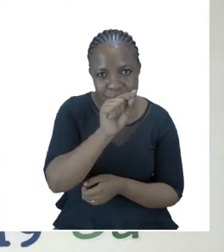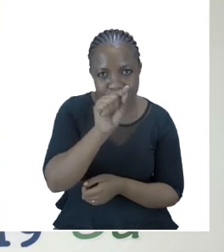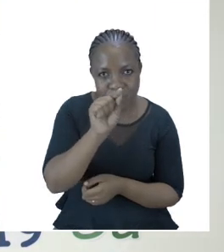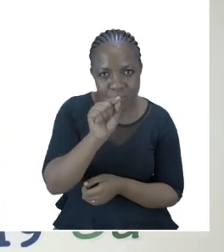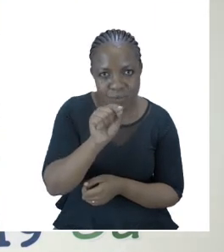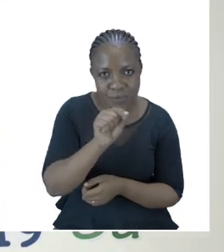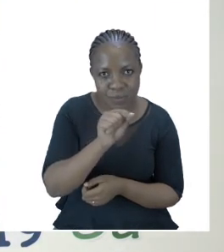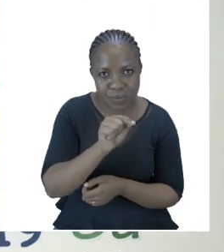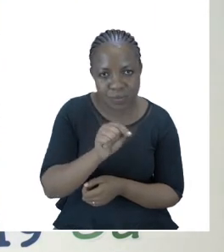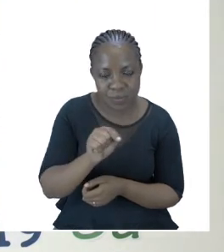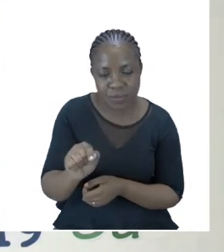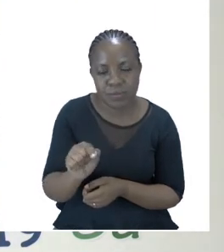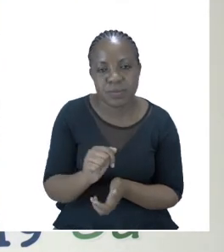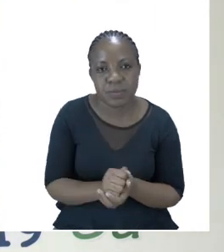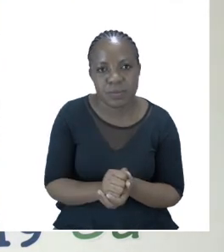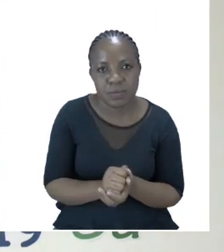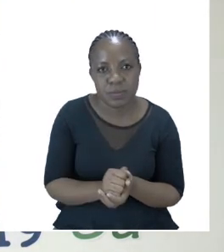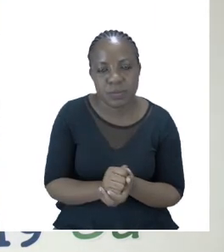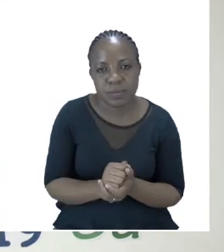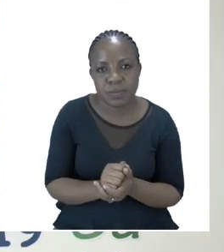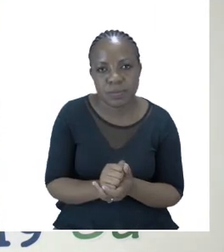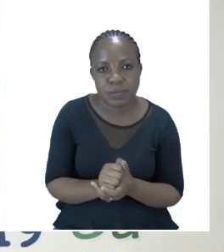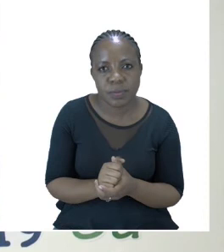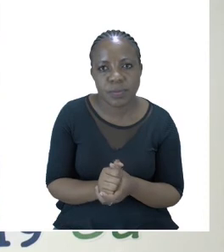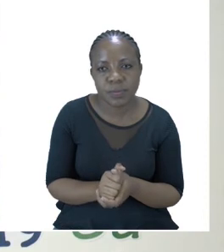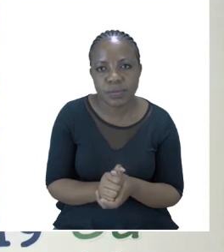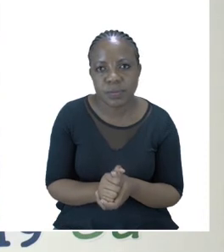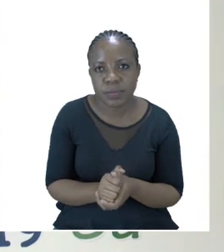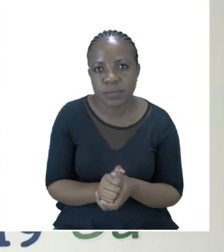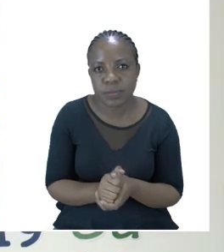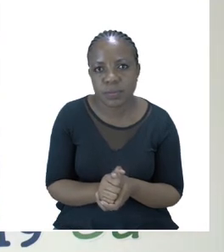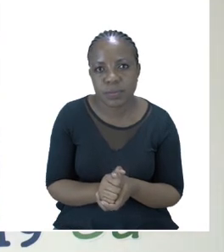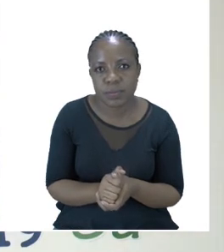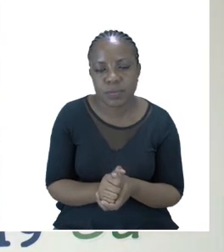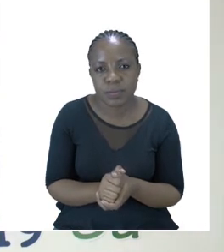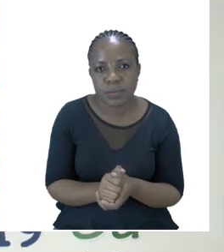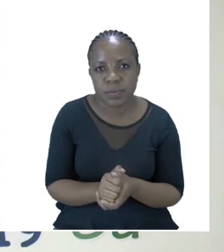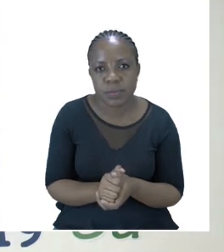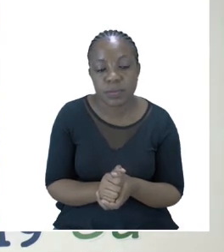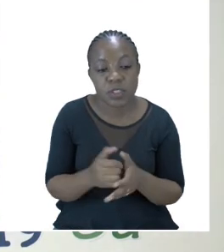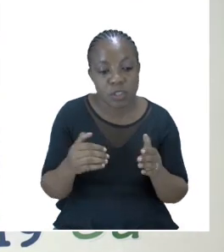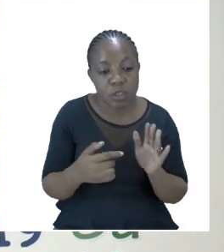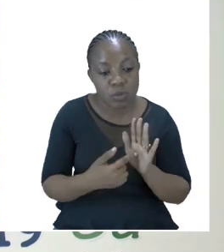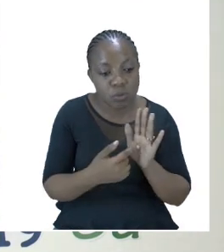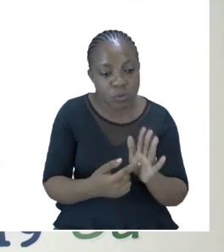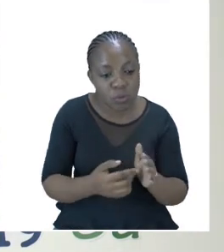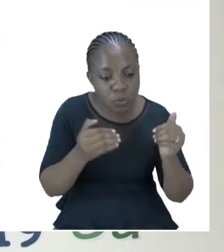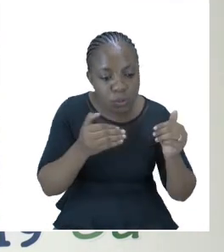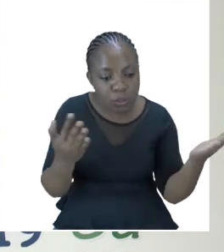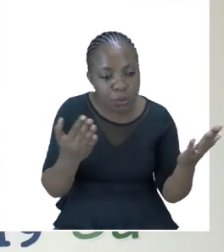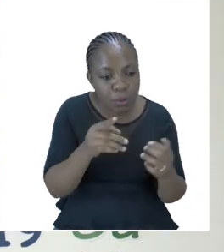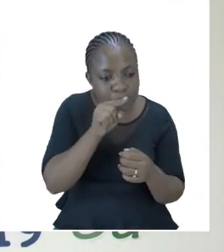here. You can see that it's slowly appearing so that it shows you that it is the